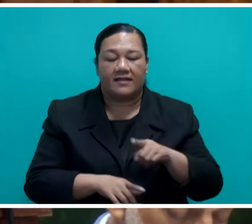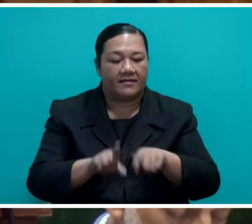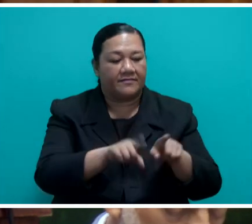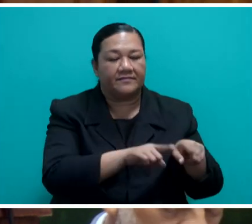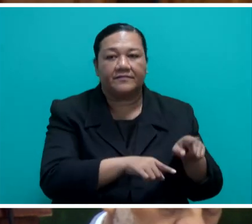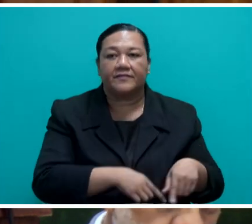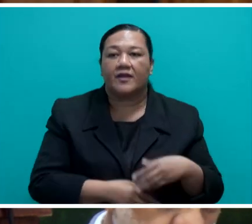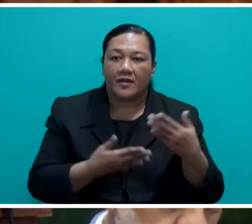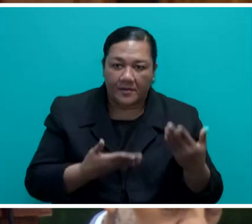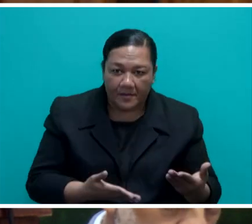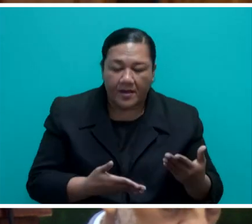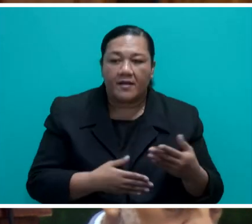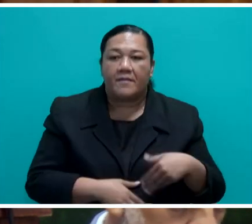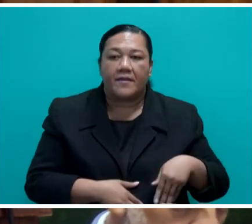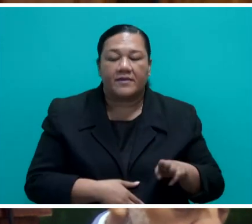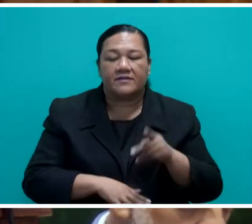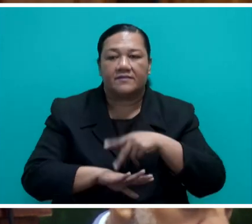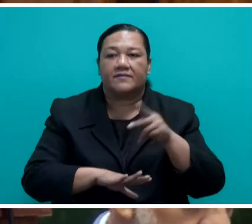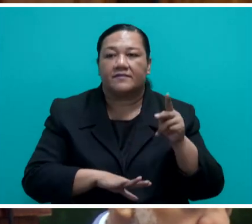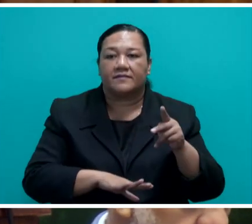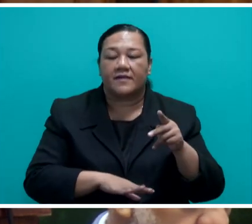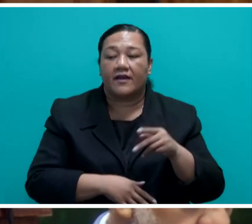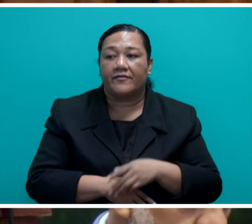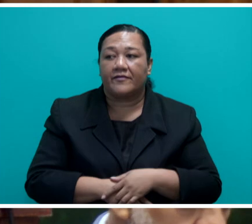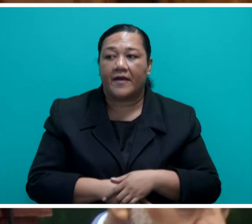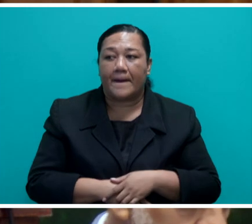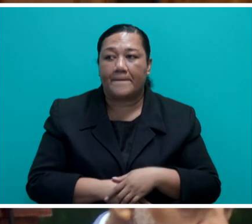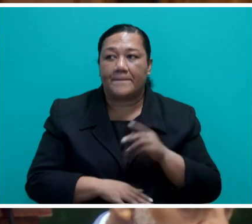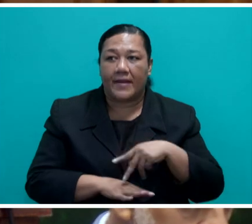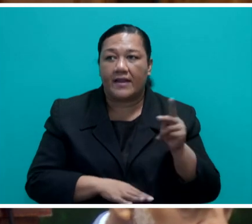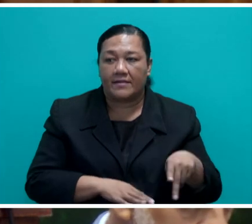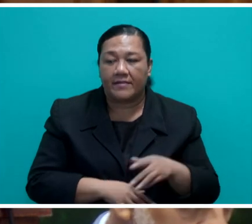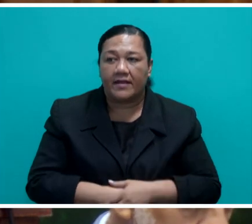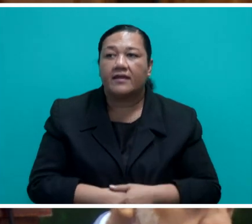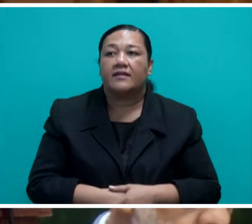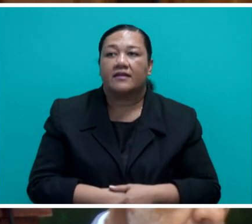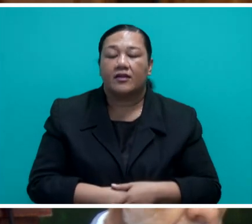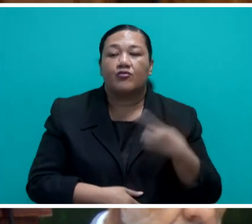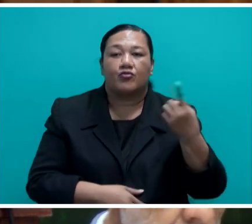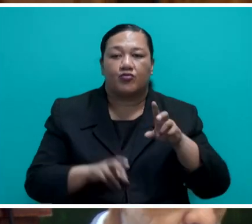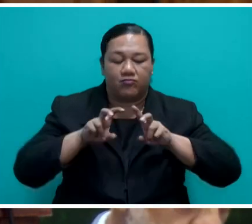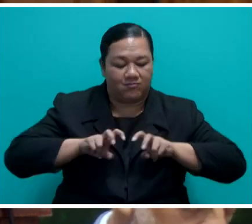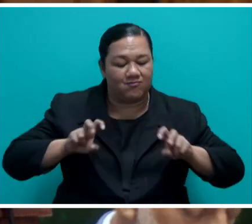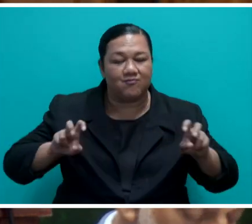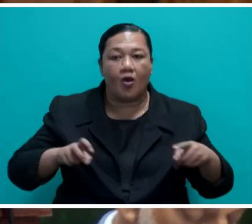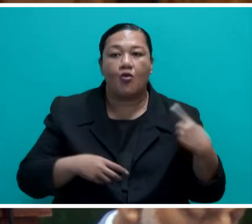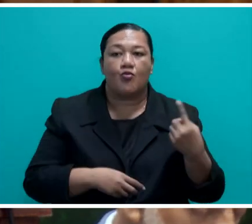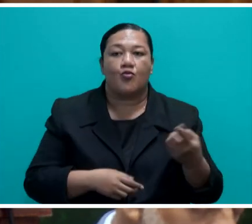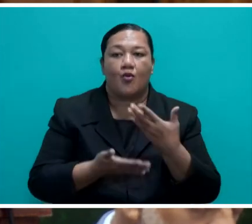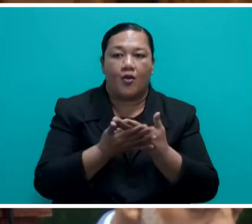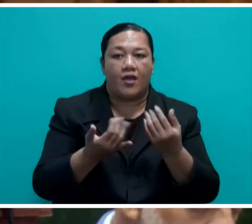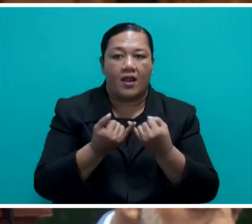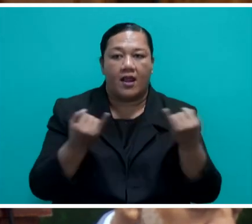of Parliament, ladies and gentlemen, those in the gallery and those watching the